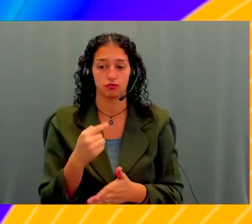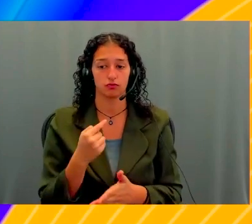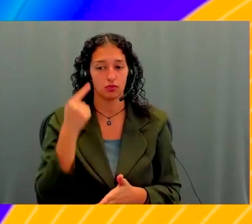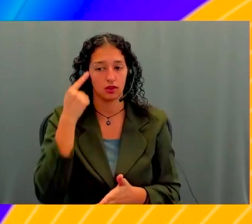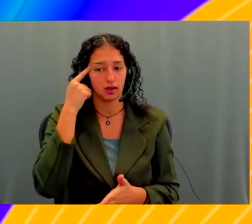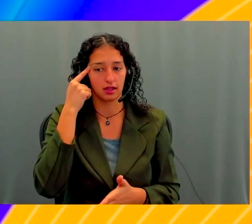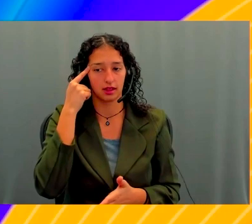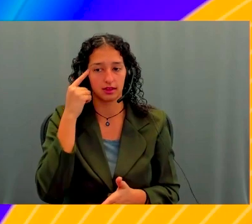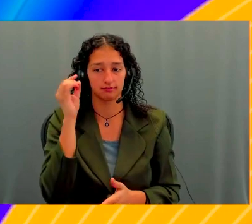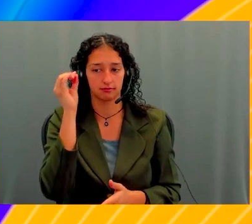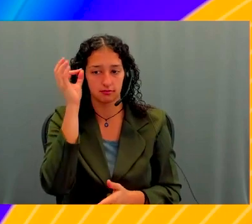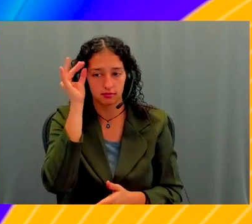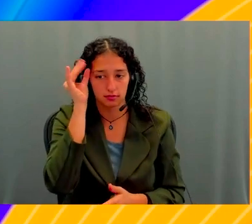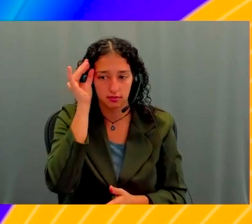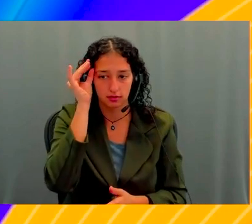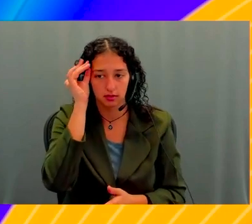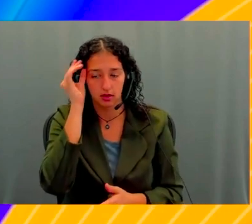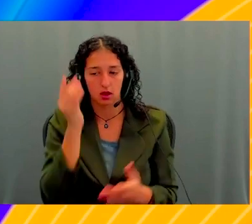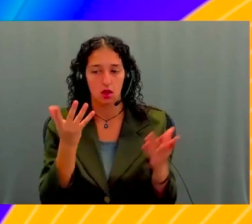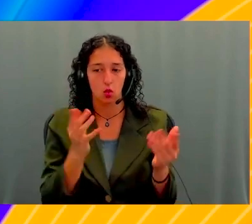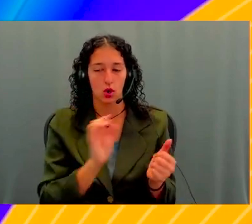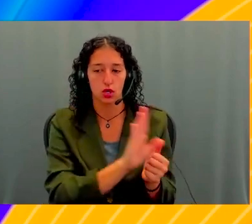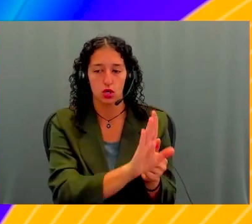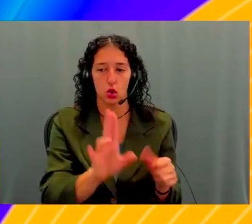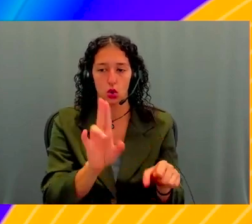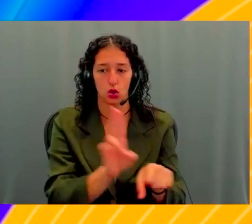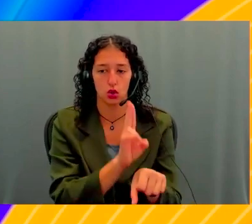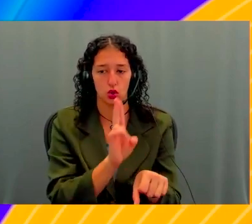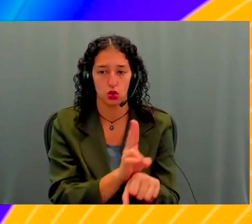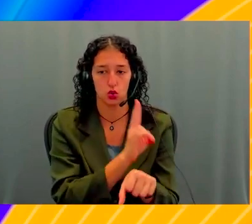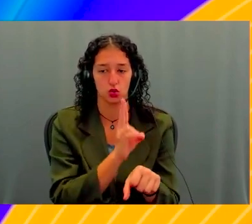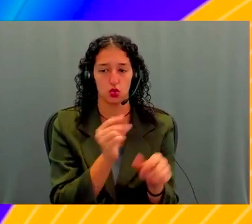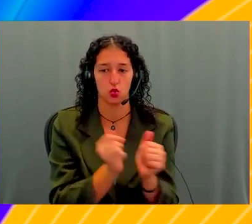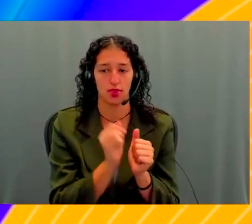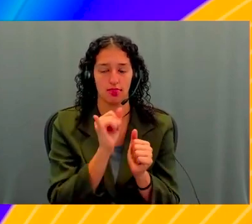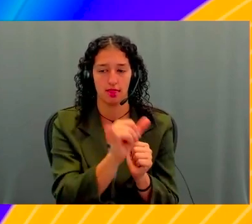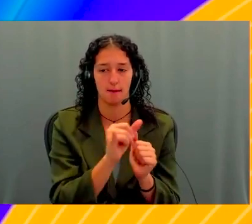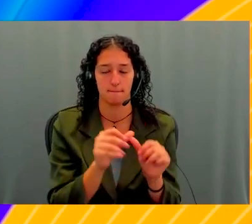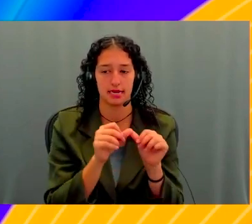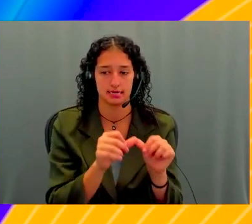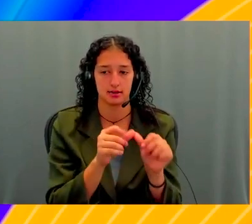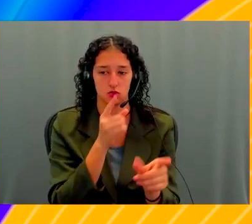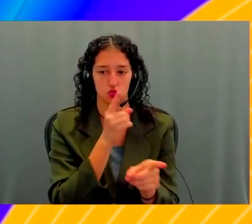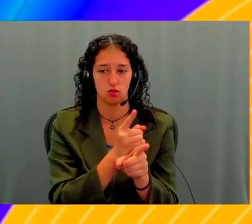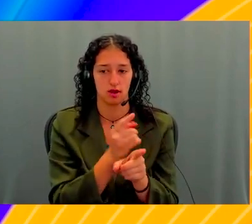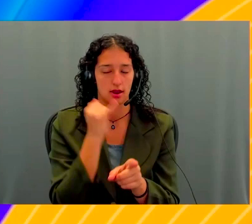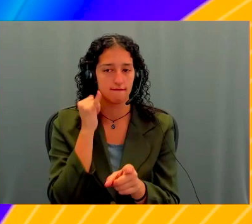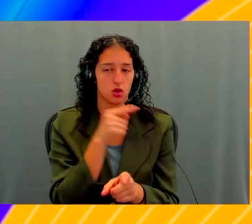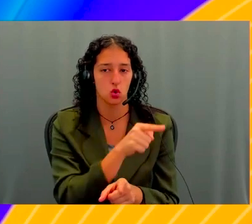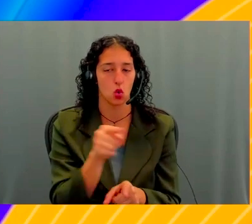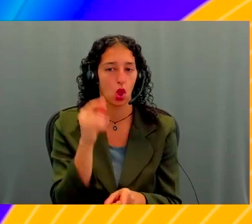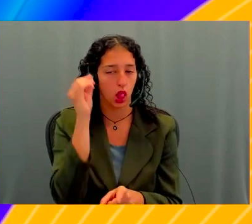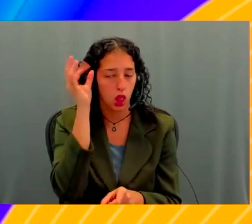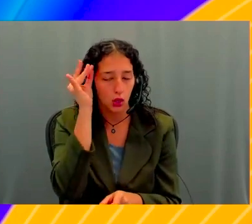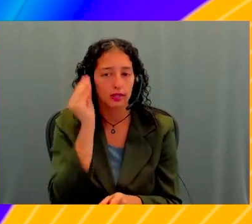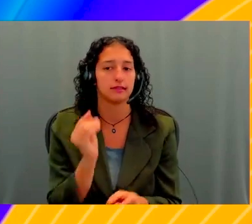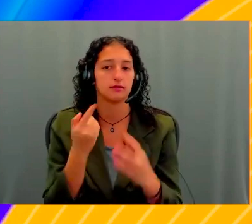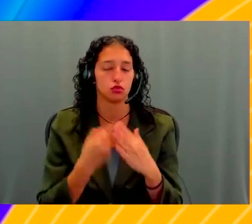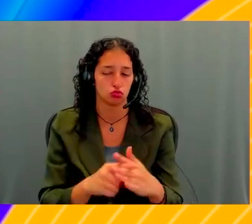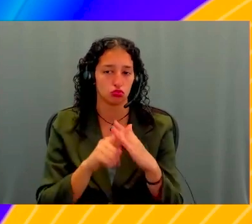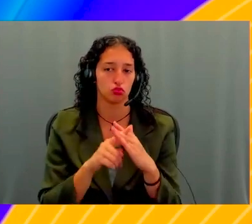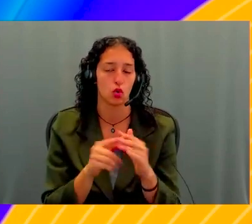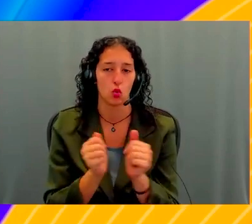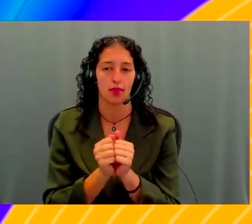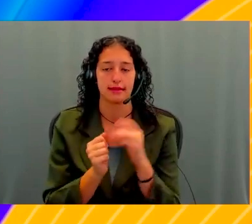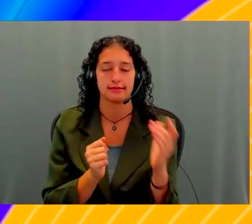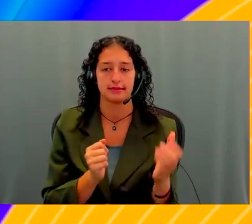out what your use case within that predictive maintenance realm is, right? If you are looking to get started with some form of sensors, as I